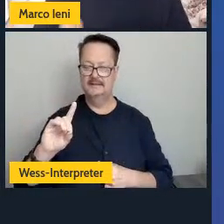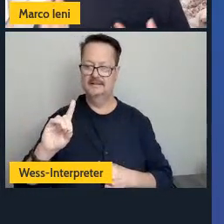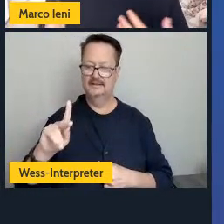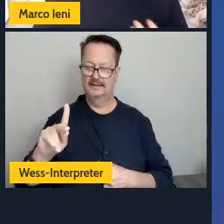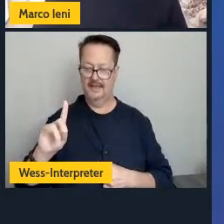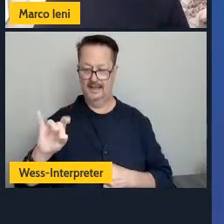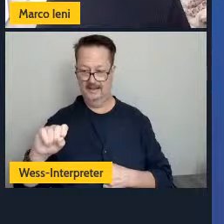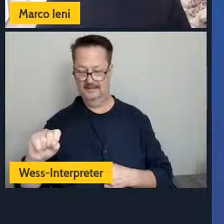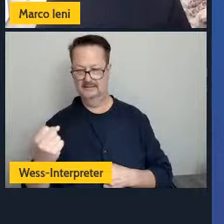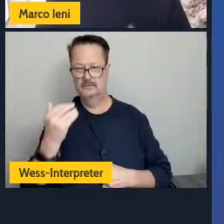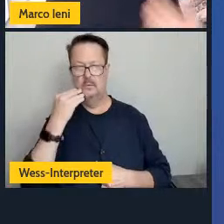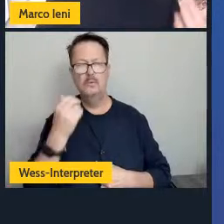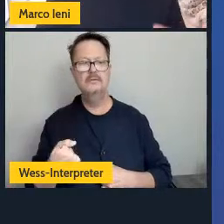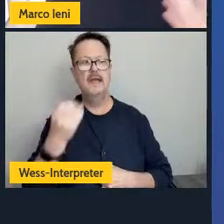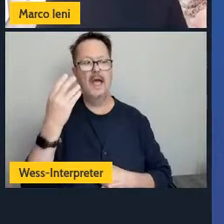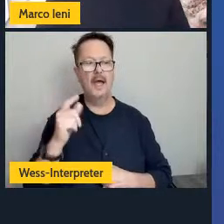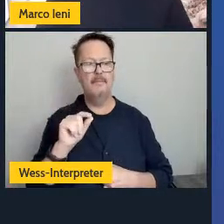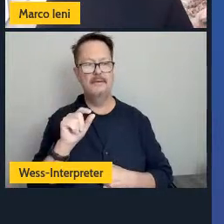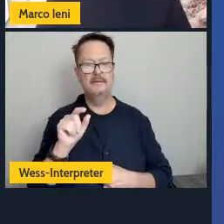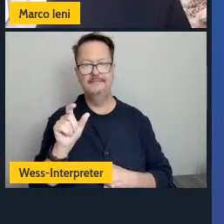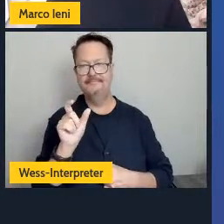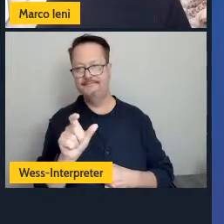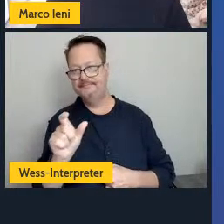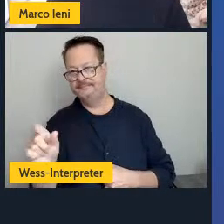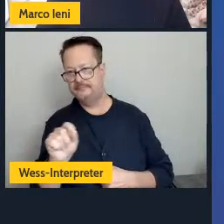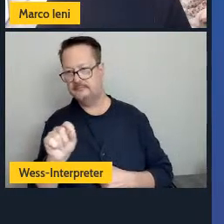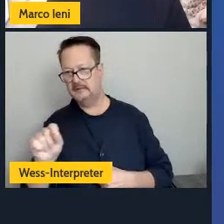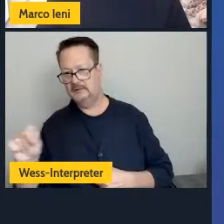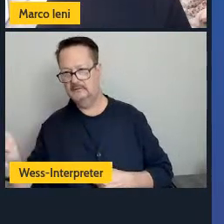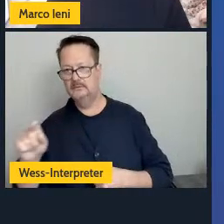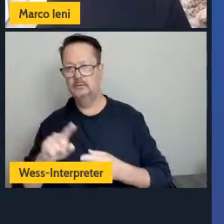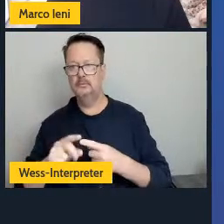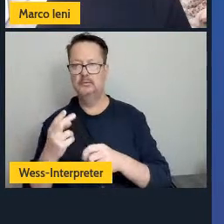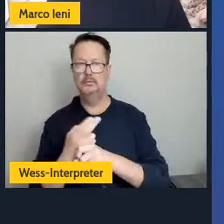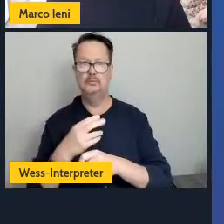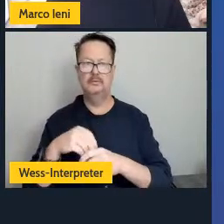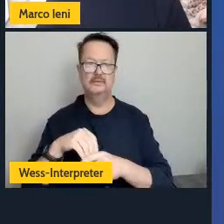many spaces need to put in the YAML.